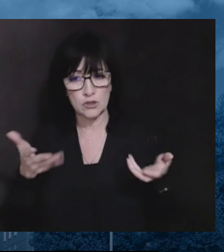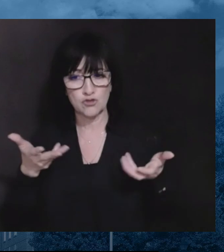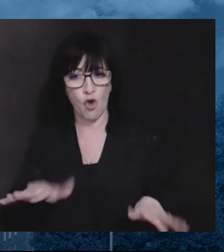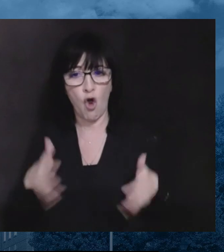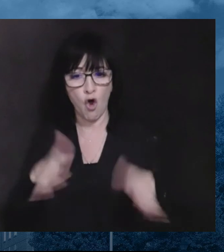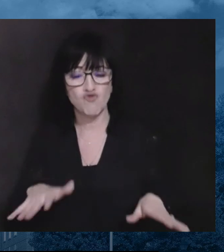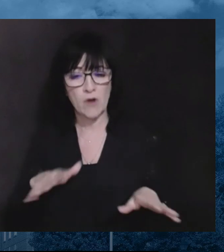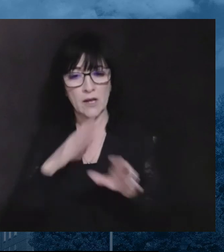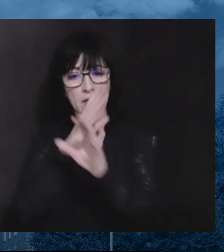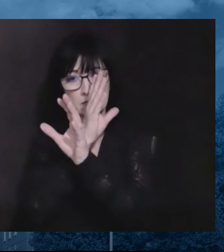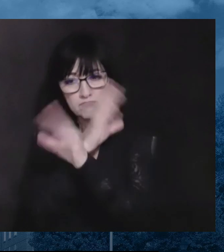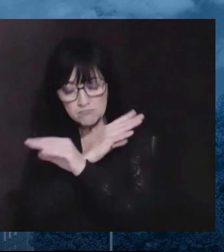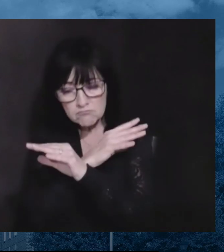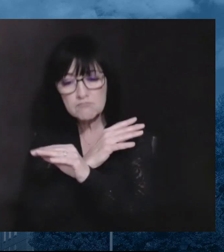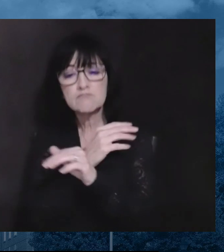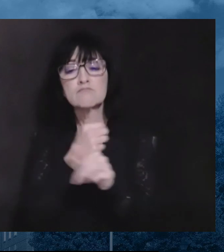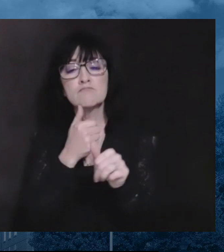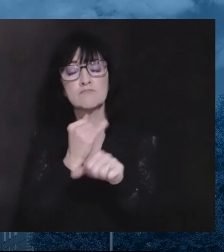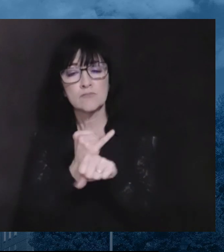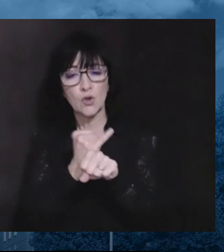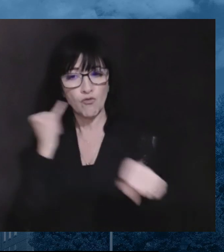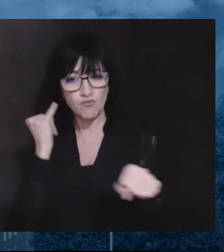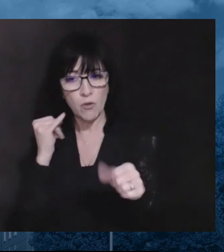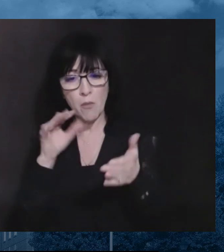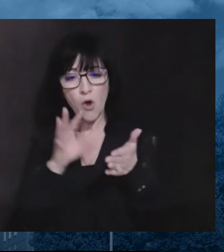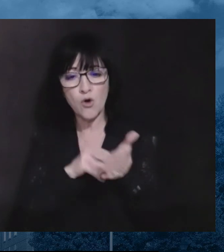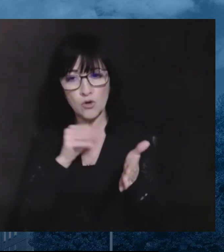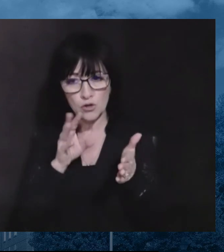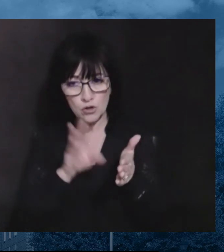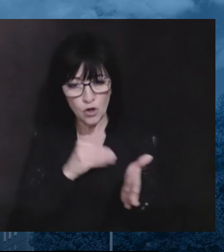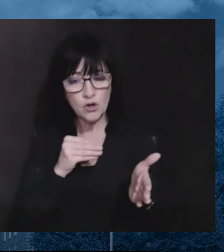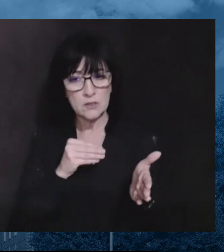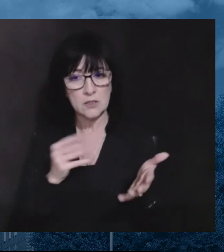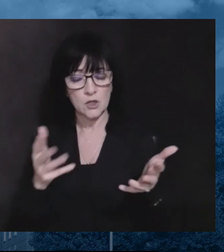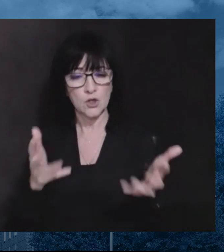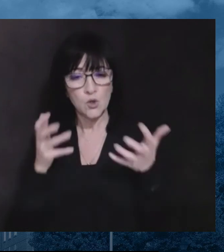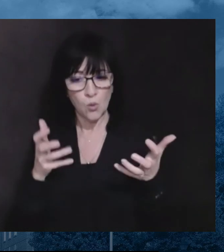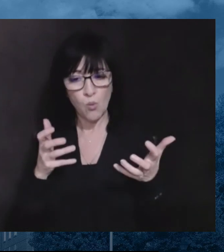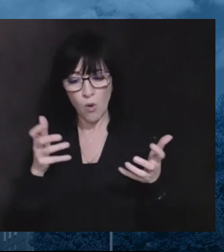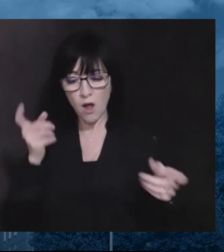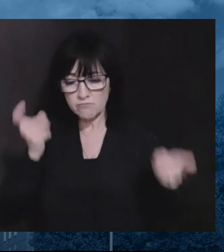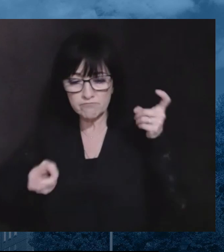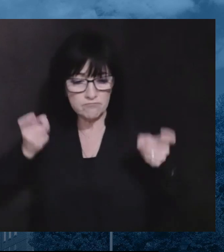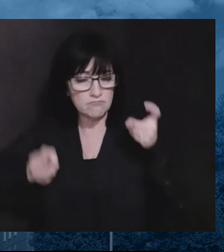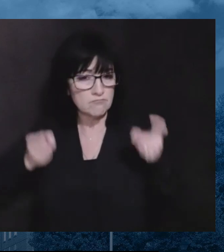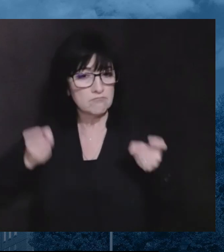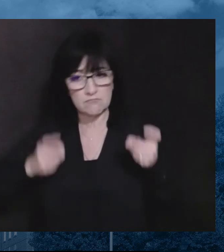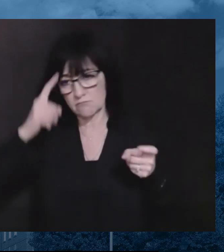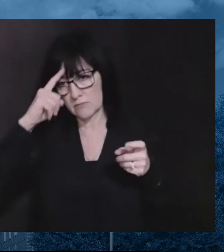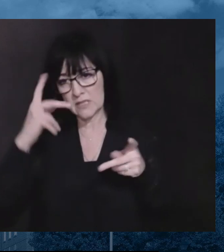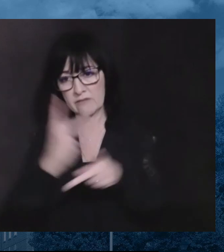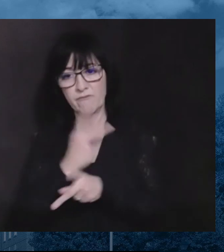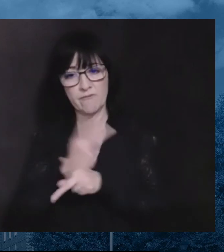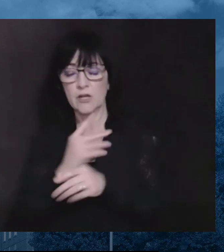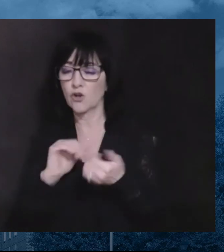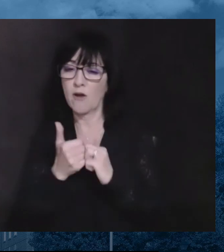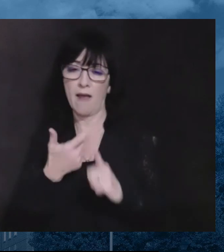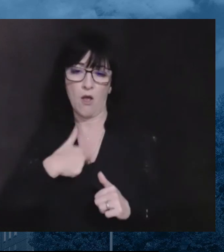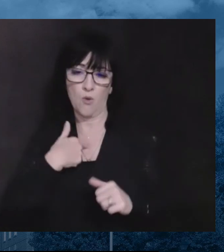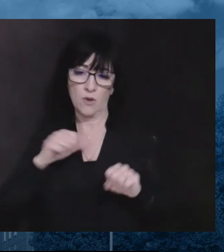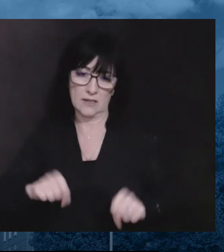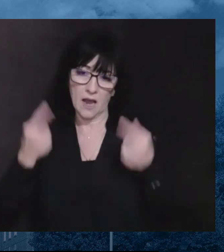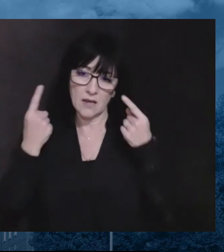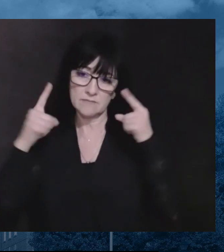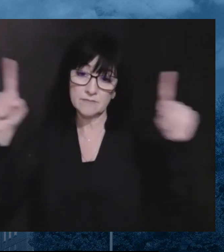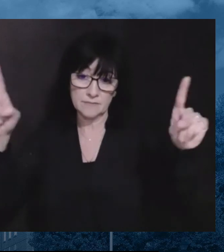social distancing and the restrictions necessary to make it the safer place that it is. We can accomplish these two objectives with